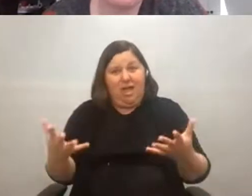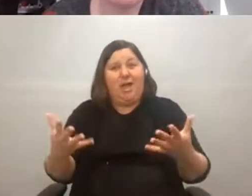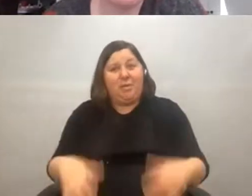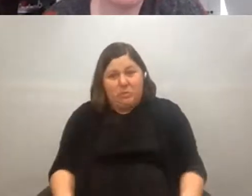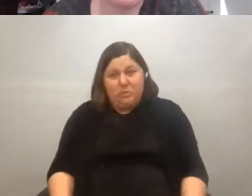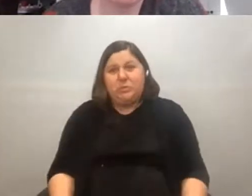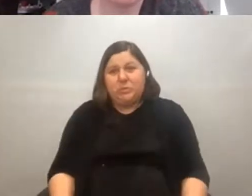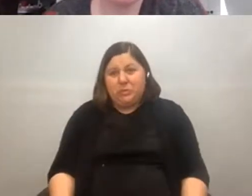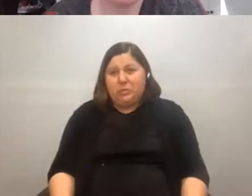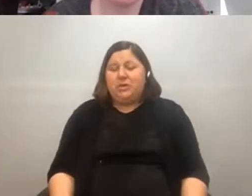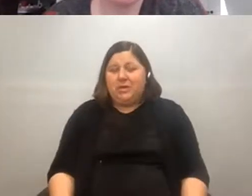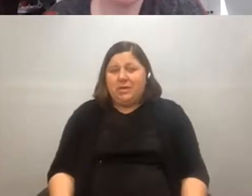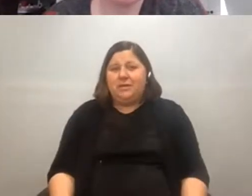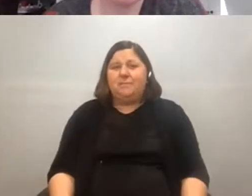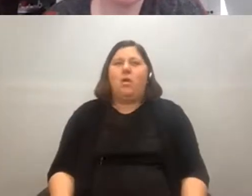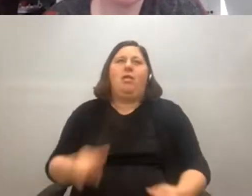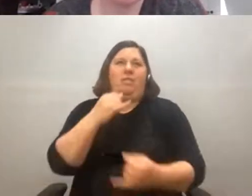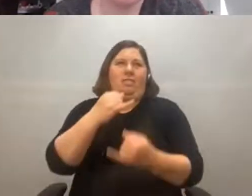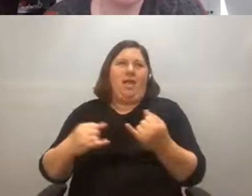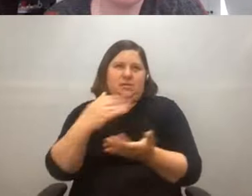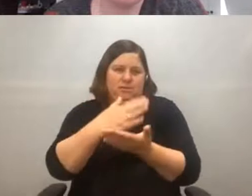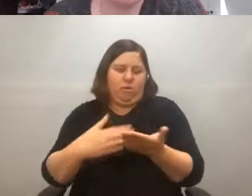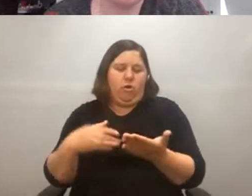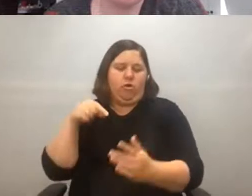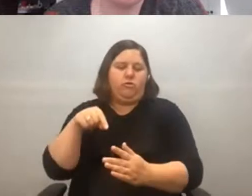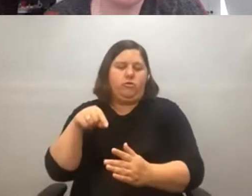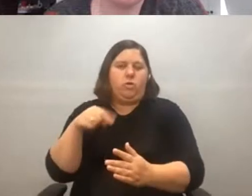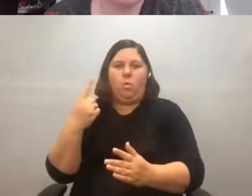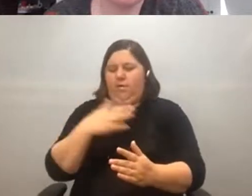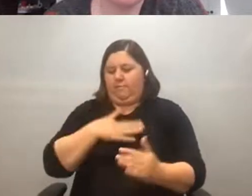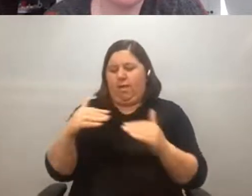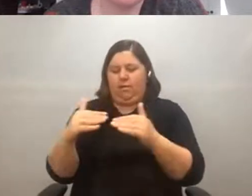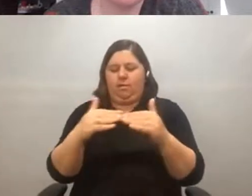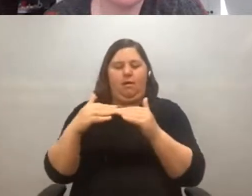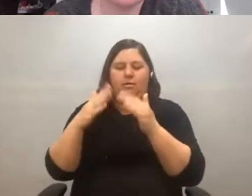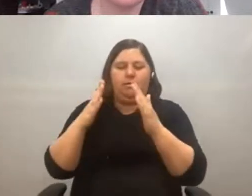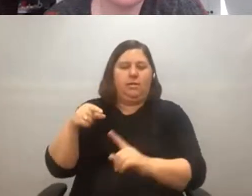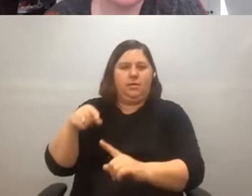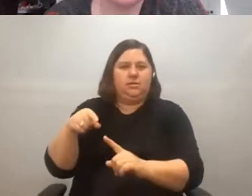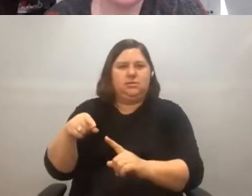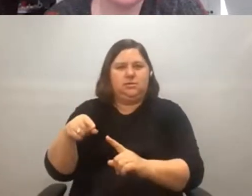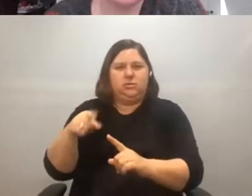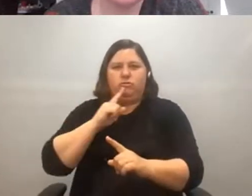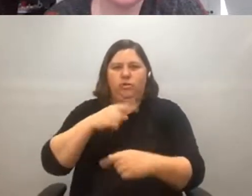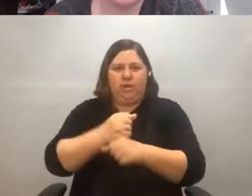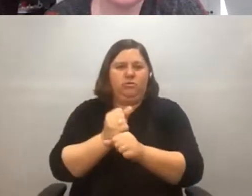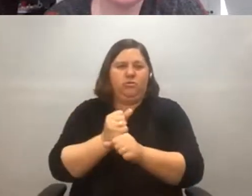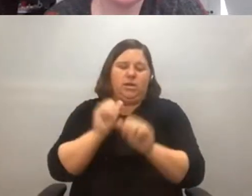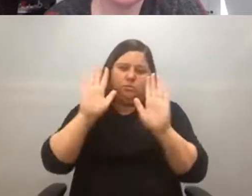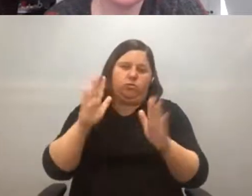well i can say at least to the last part we have um a colleague of mine has generously created some resources